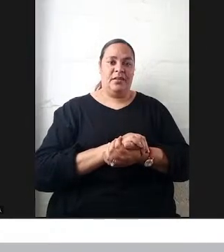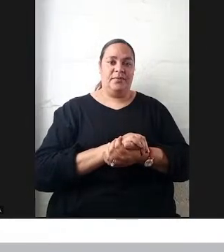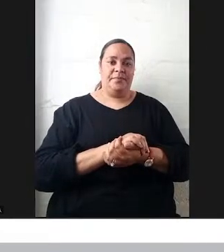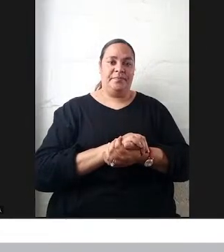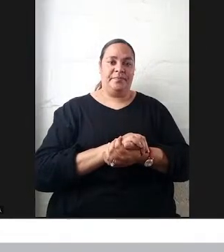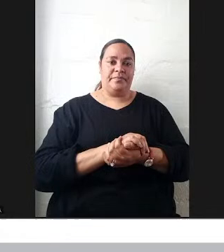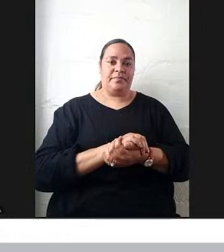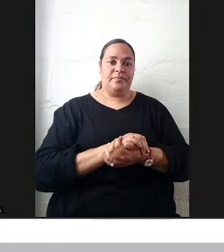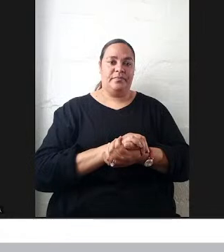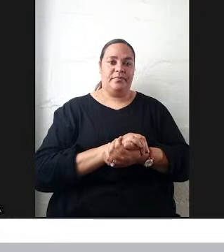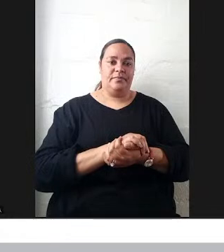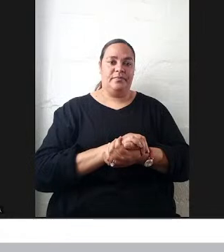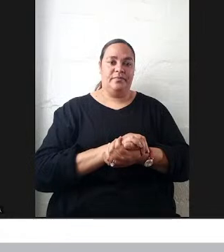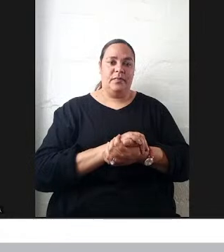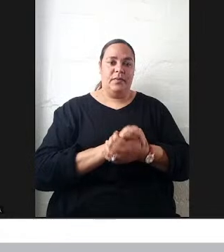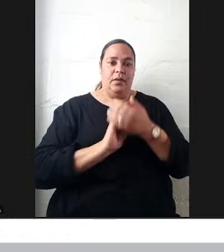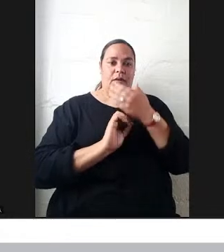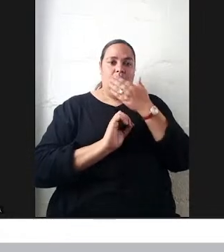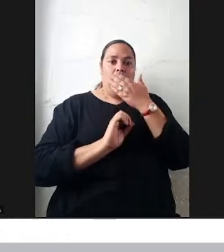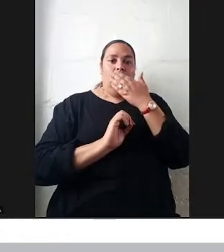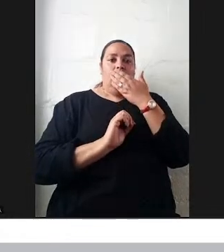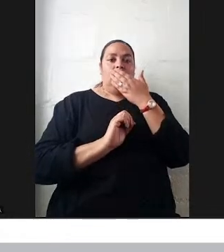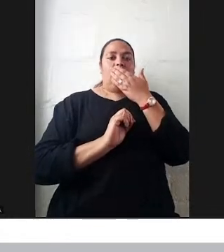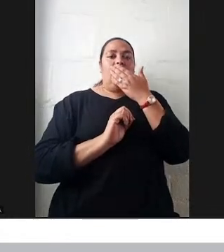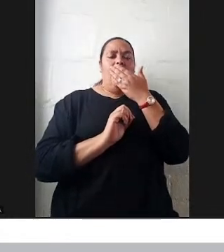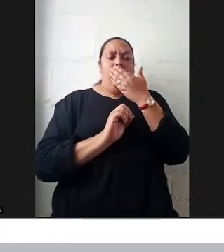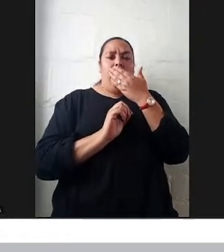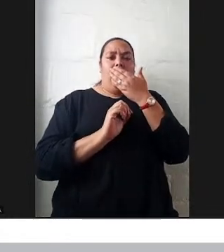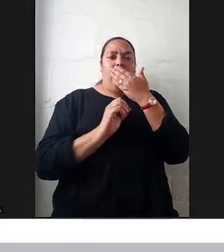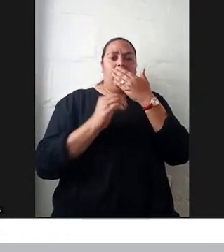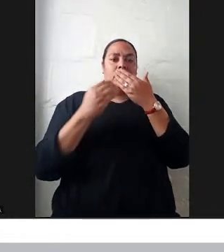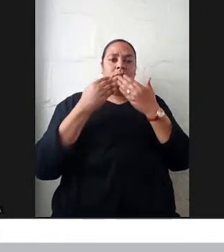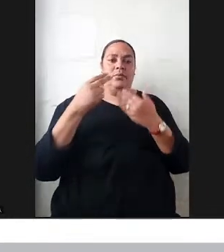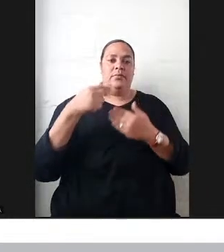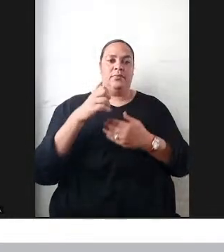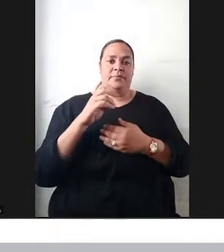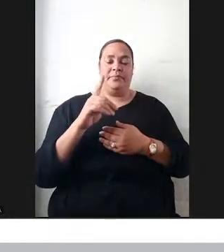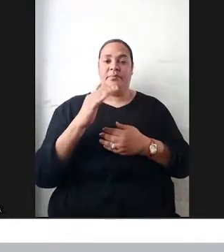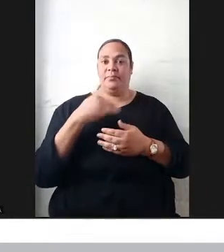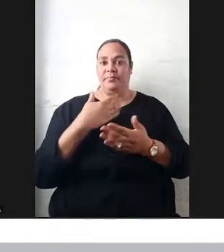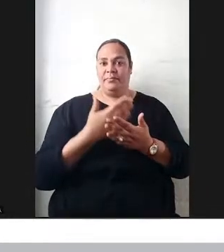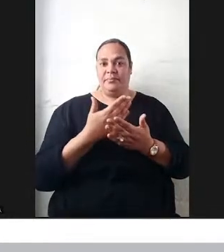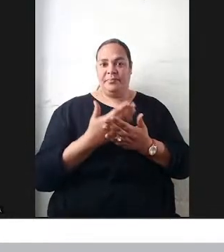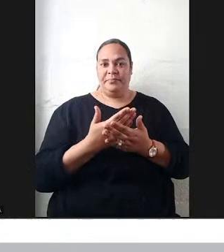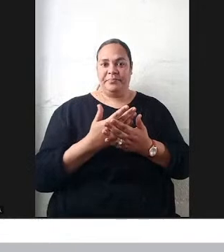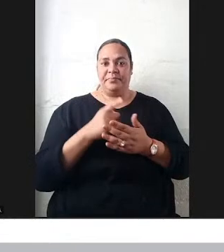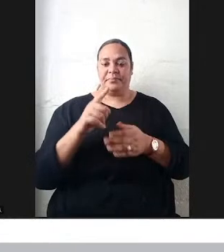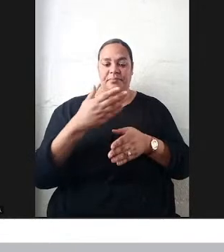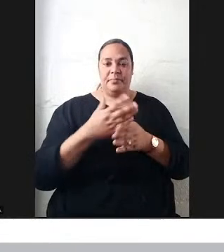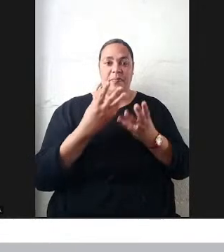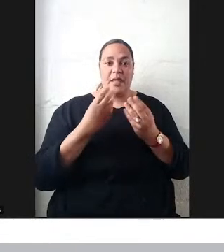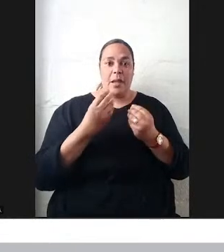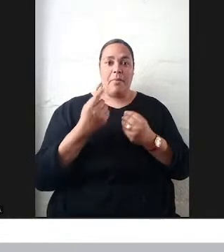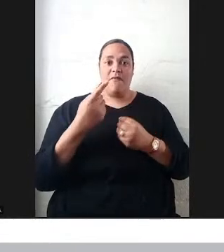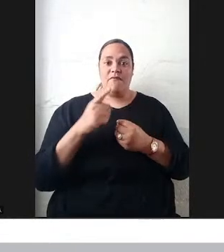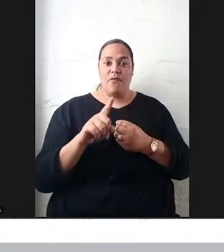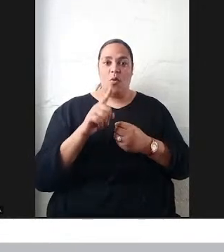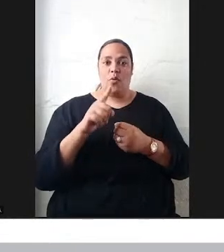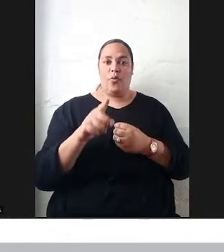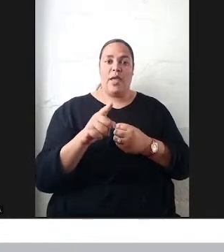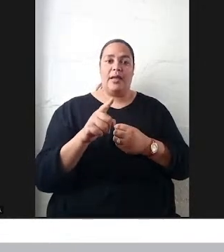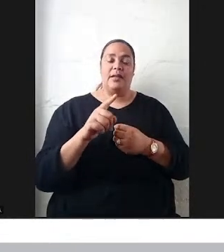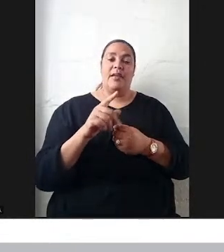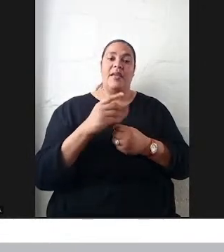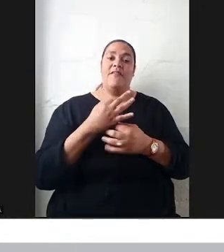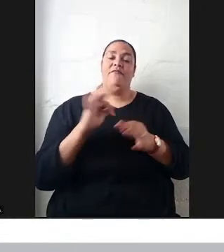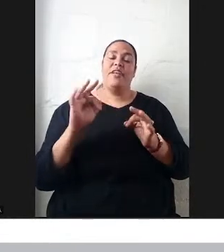Herman? Thank you, HOD. Thank you, Chair, if I may. The jobs numbers for the Freeport Saldanha